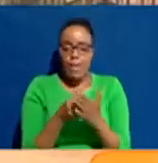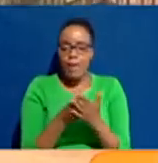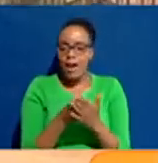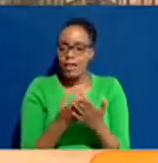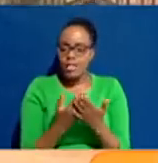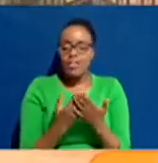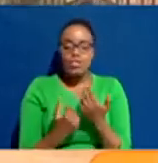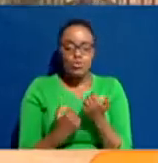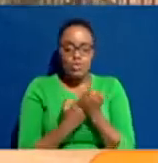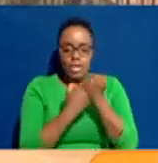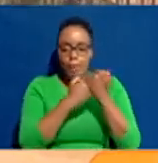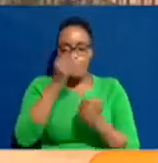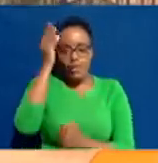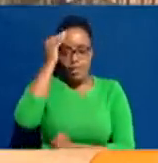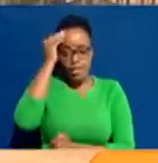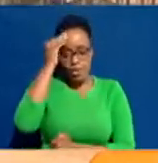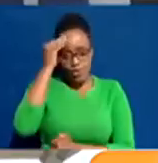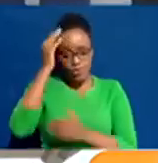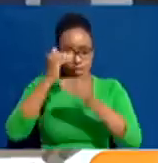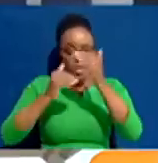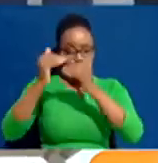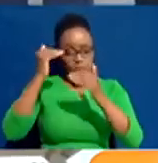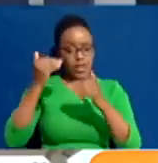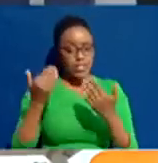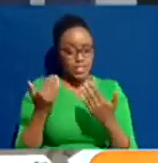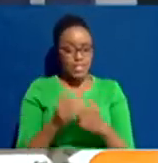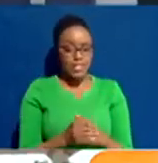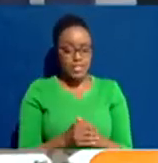kudhibiti gharama ya elimu ya vyuo vikuu.